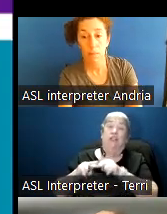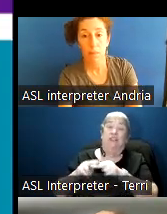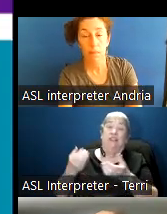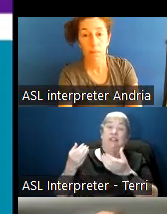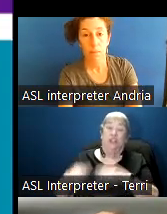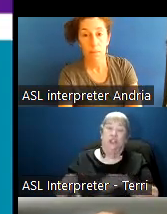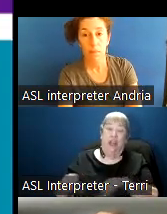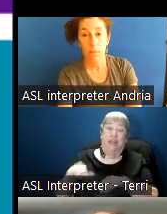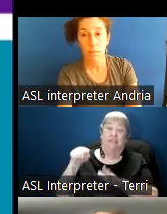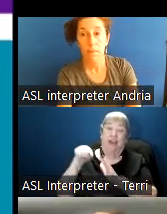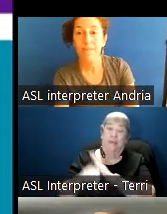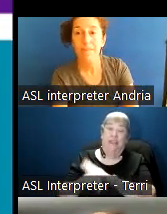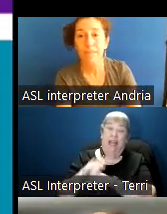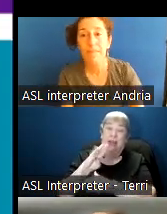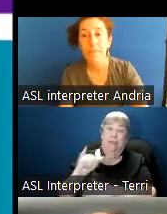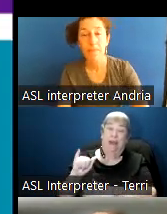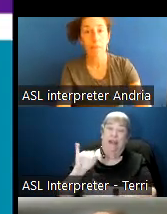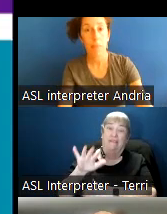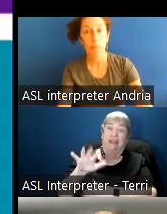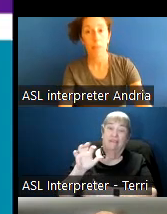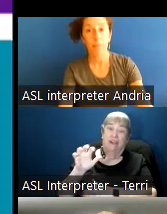by 544%.